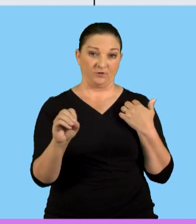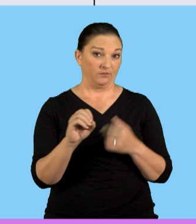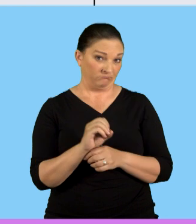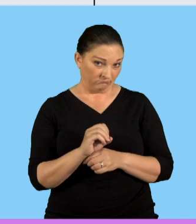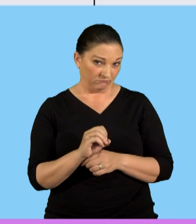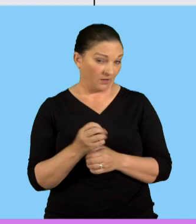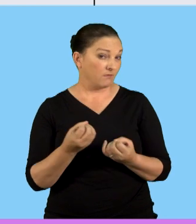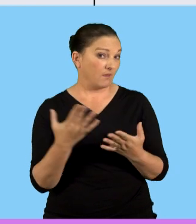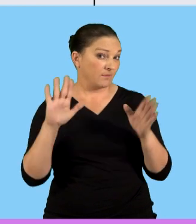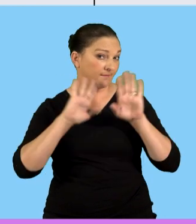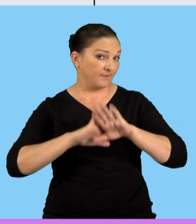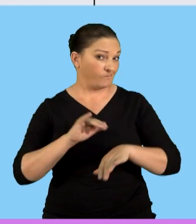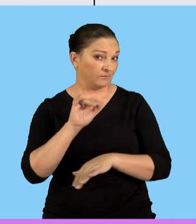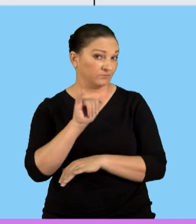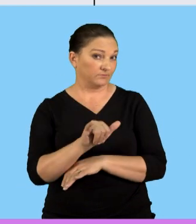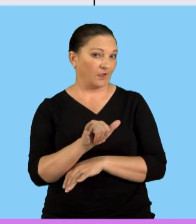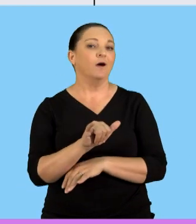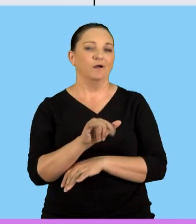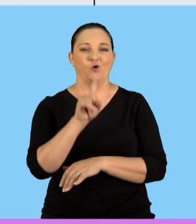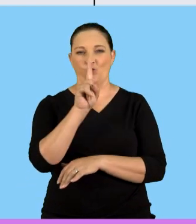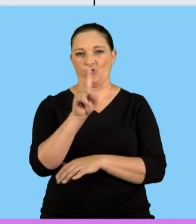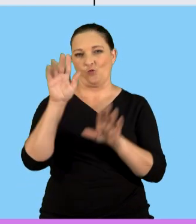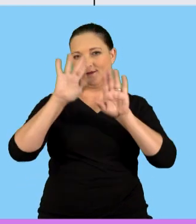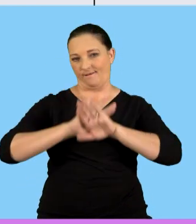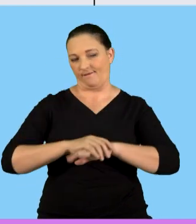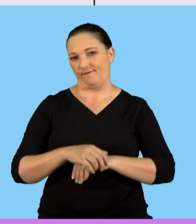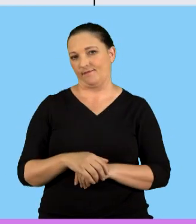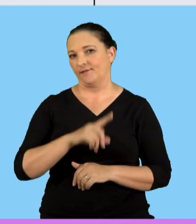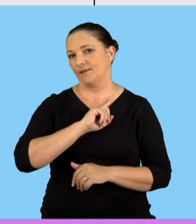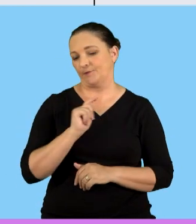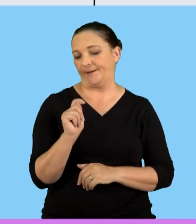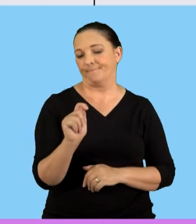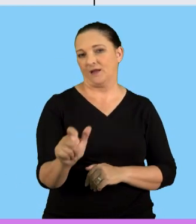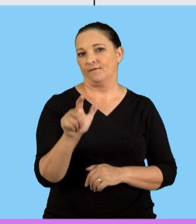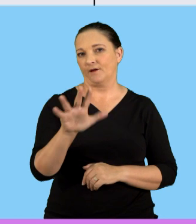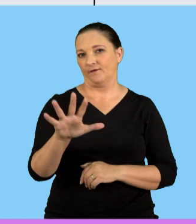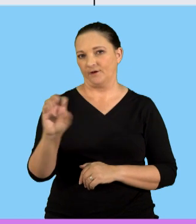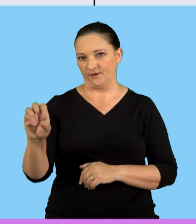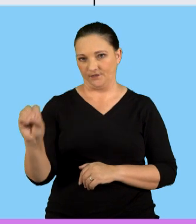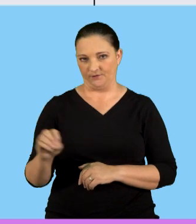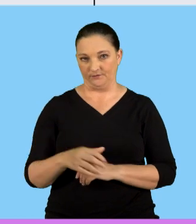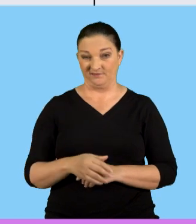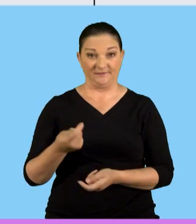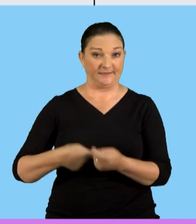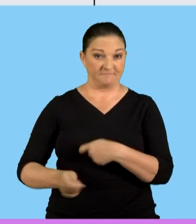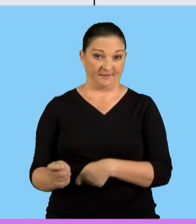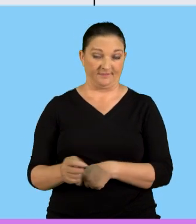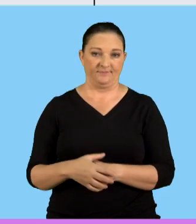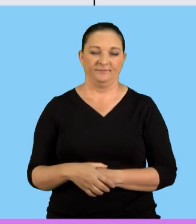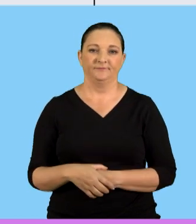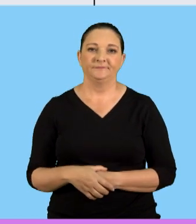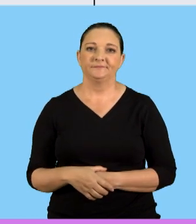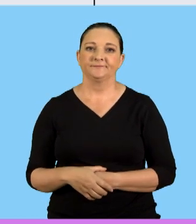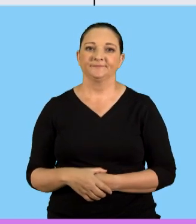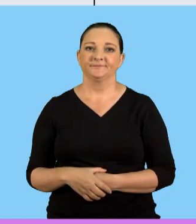So for how many nights is she staying there? Just one night. So that's 500 Rand. But again here, that's an